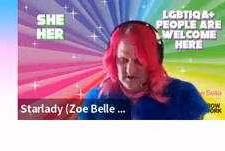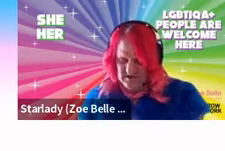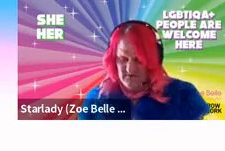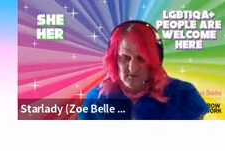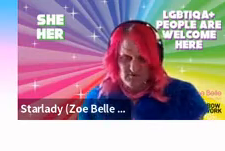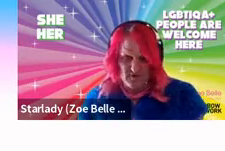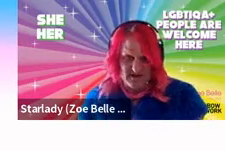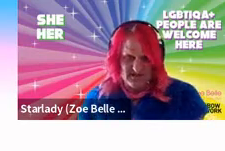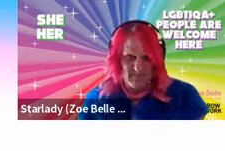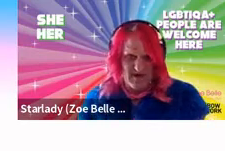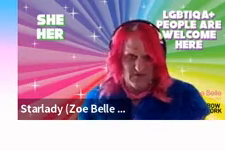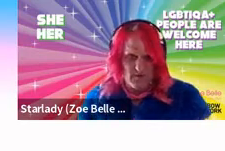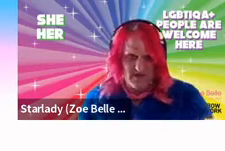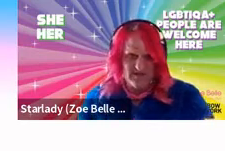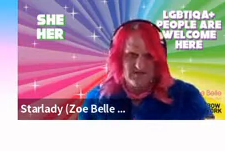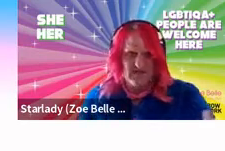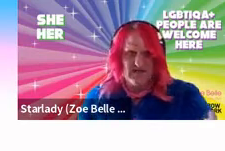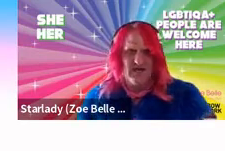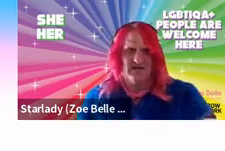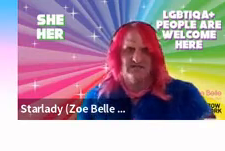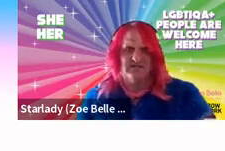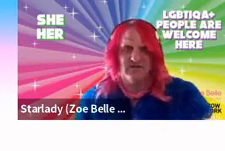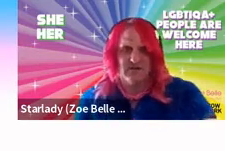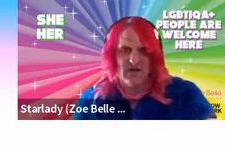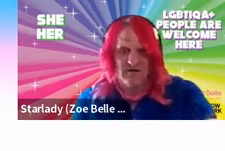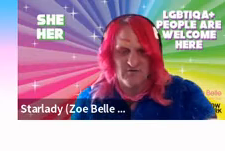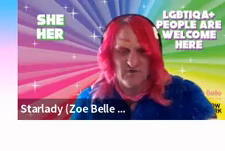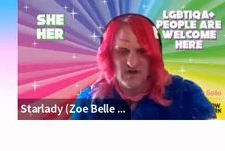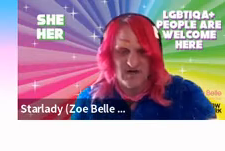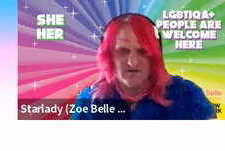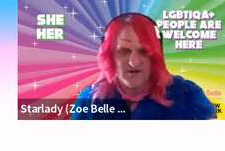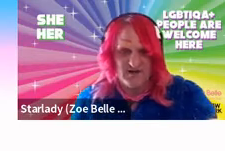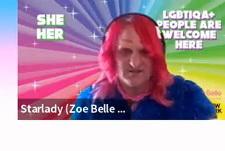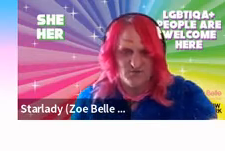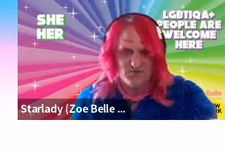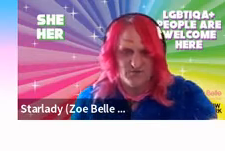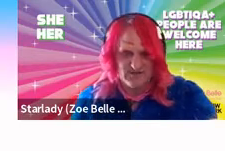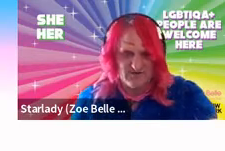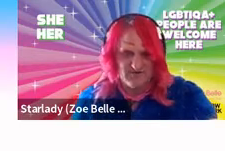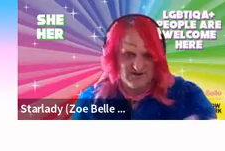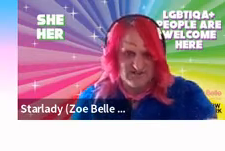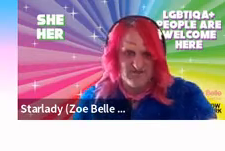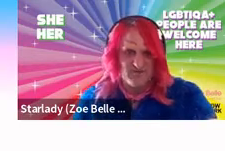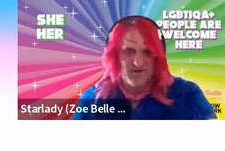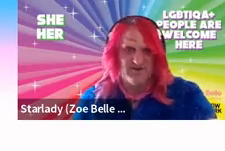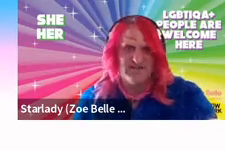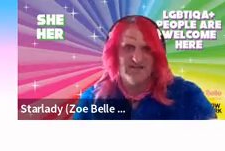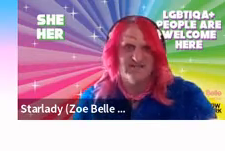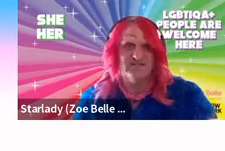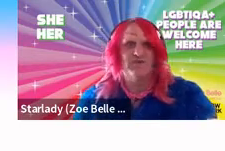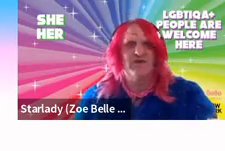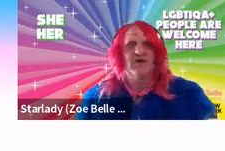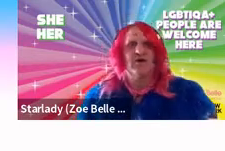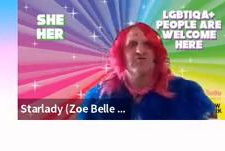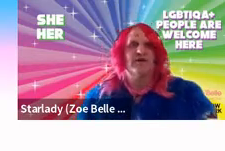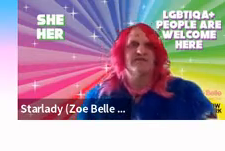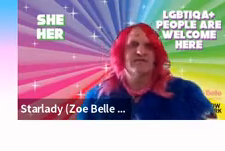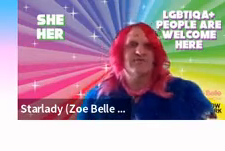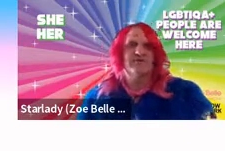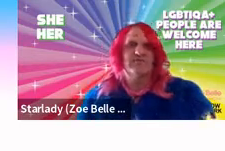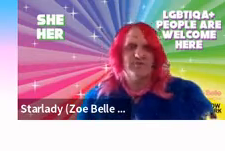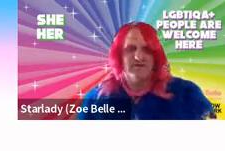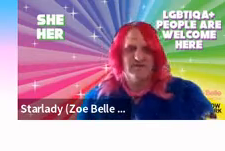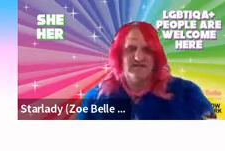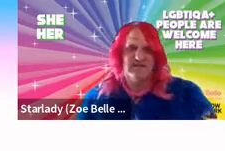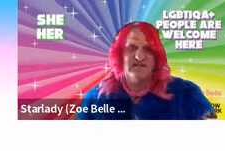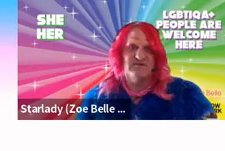This quote is from Trans Pathways, and it's of a young trans woman who identifies as female, says, friends